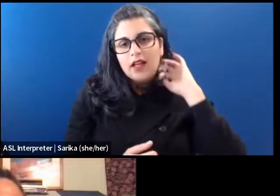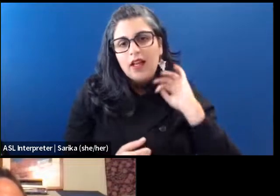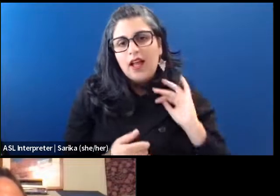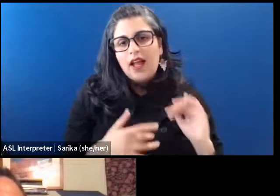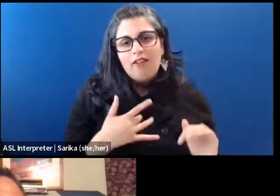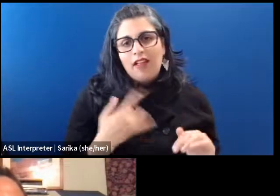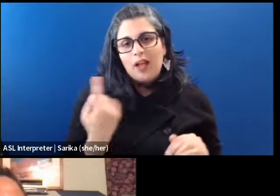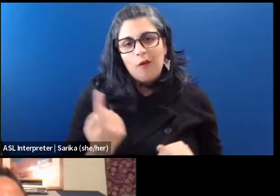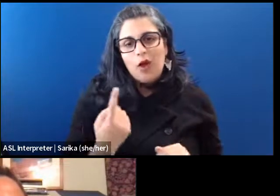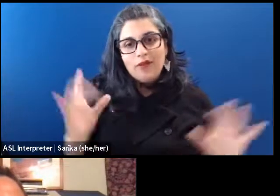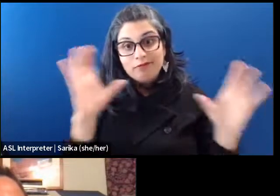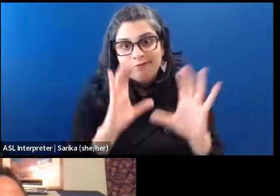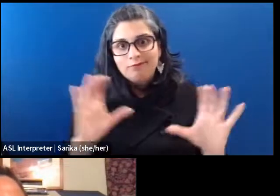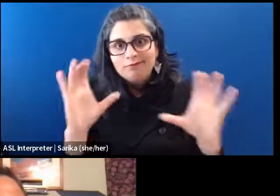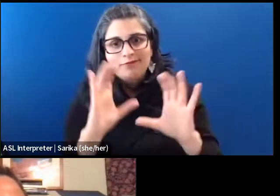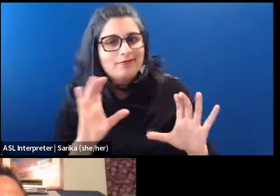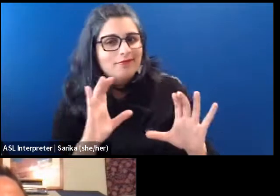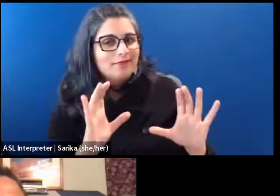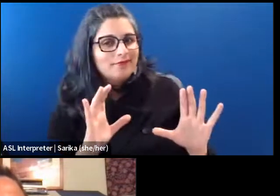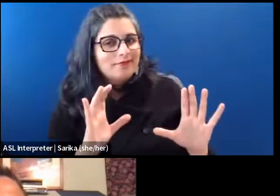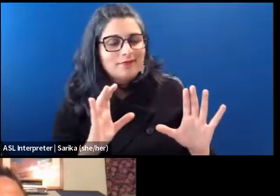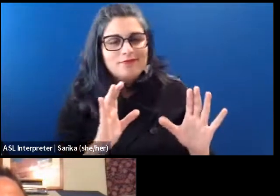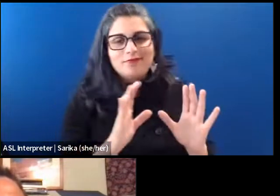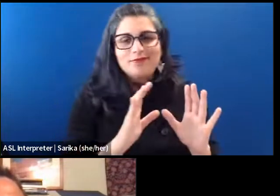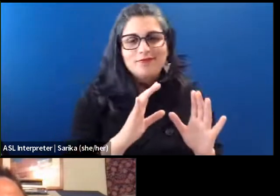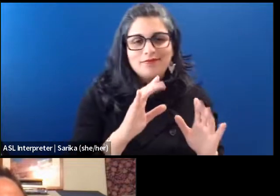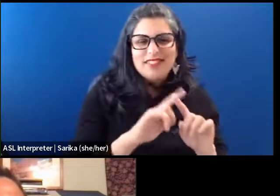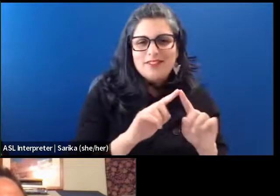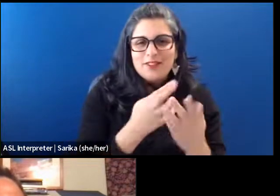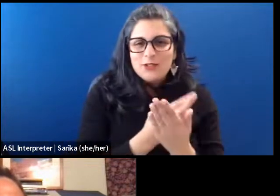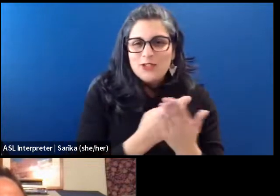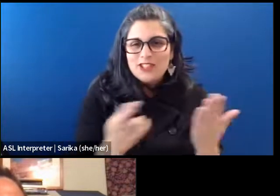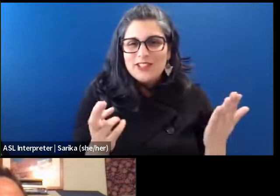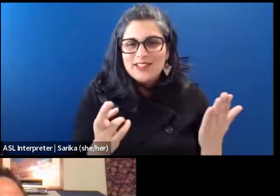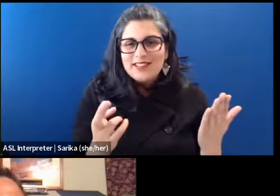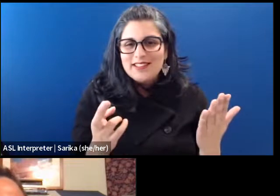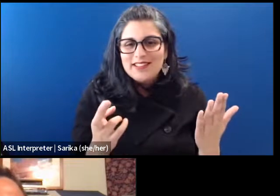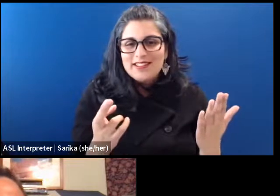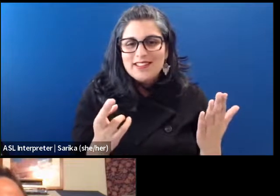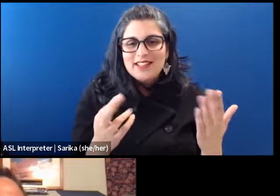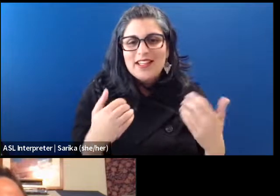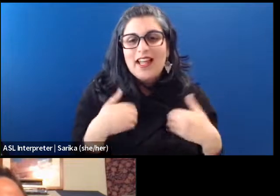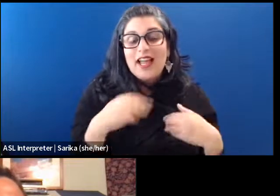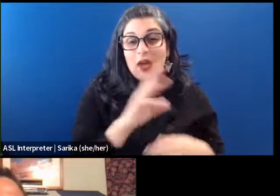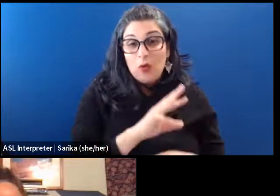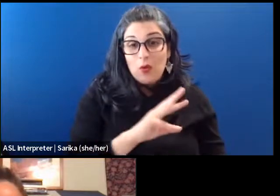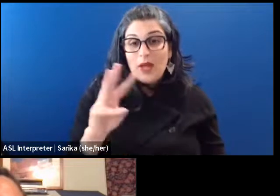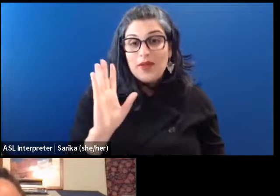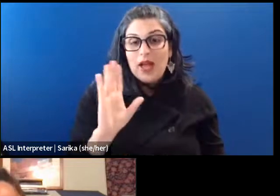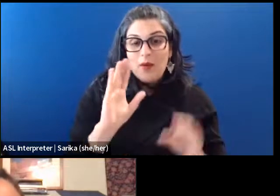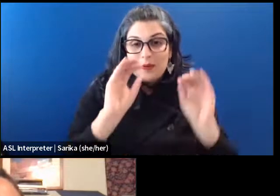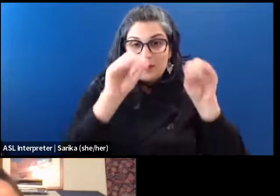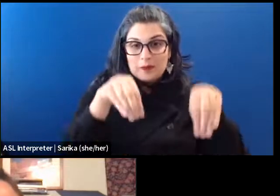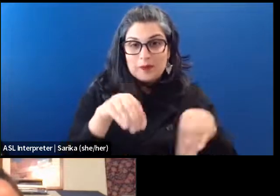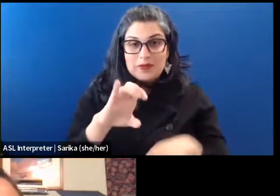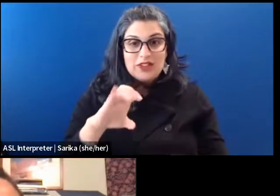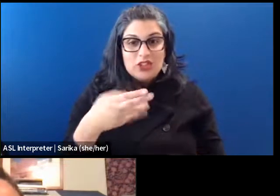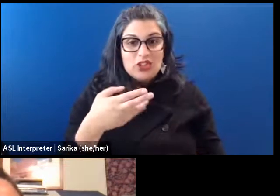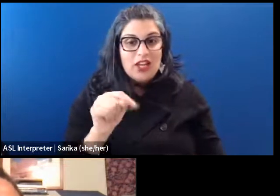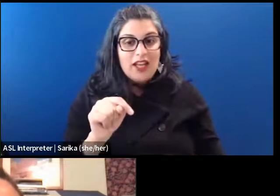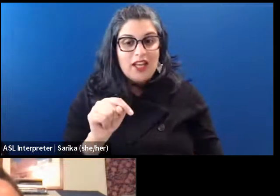I feel like I'm always looking to find these resources, that I have a website and I'll put it in the chat. It's